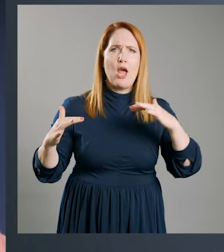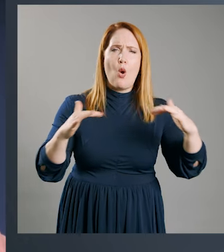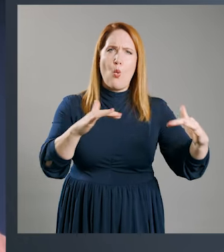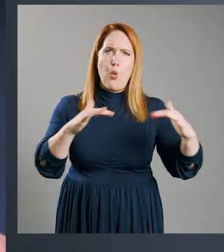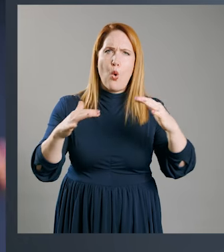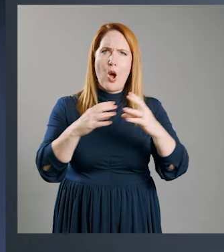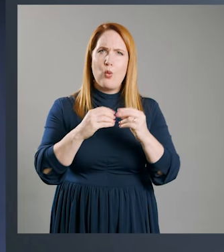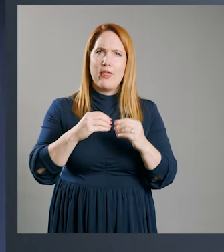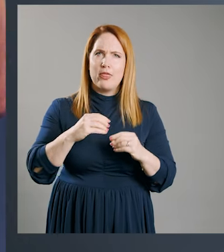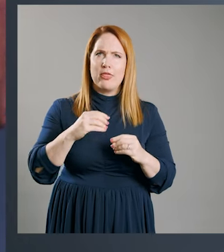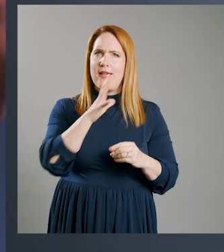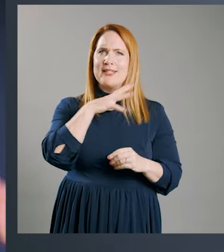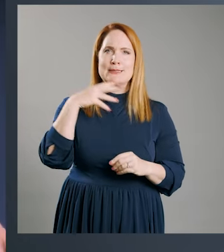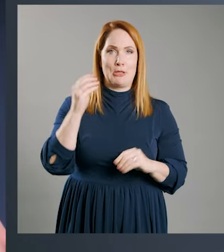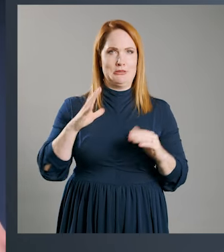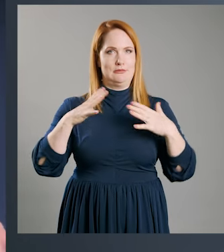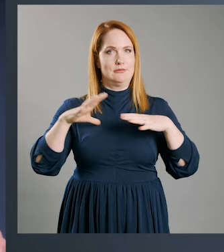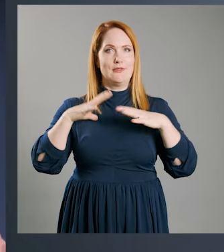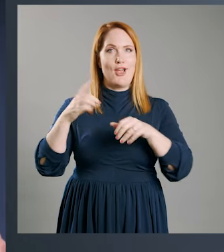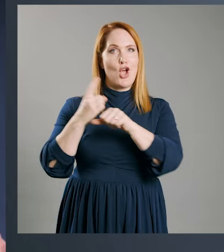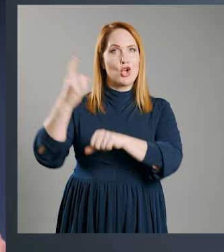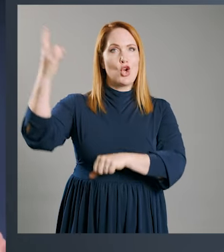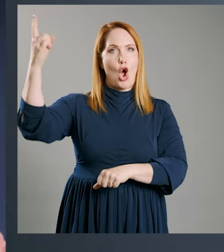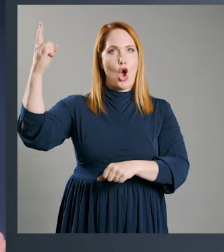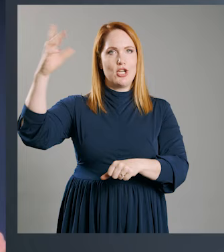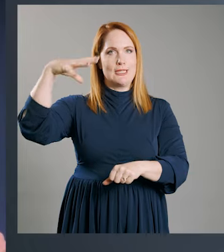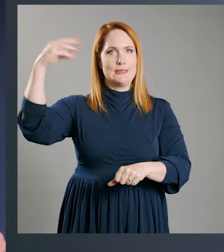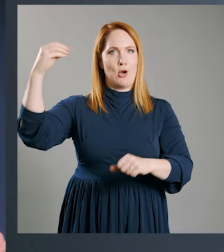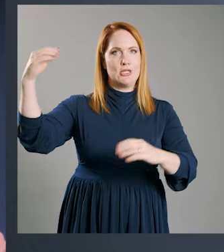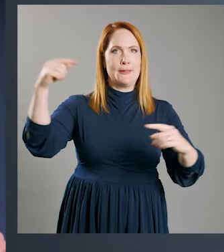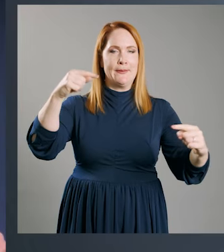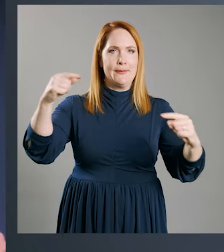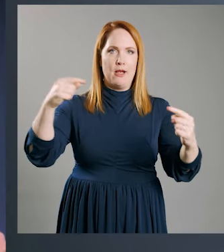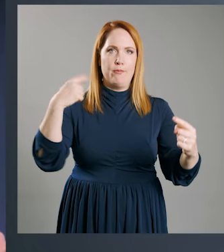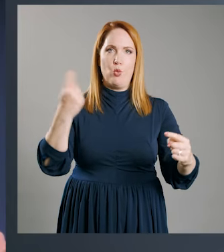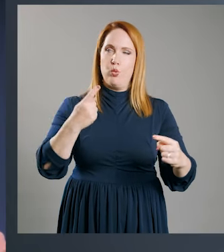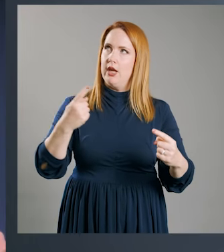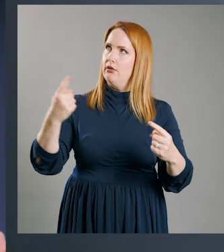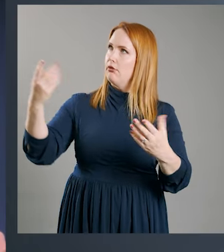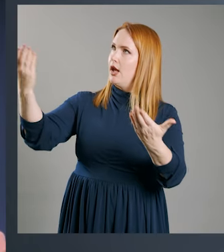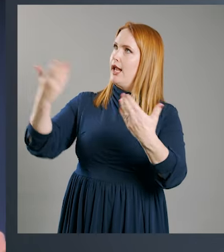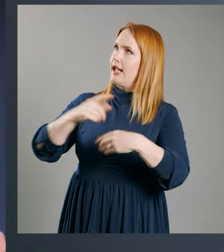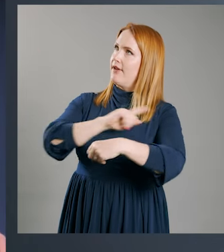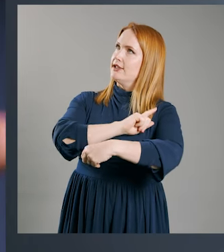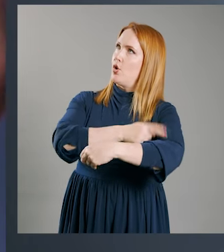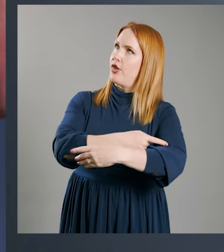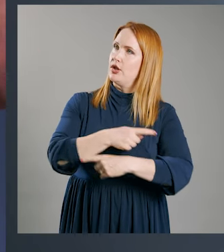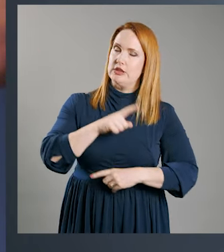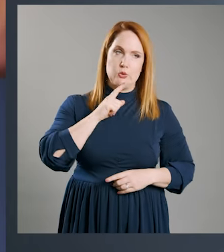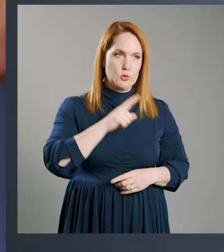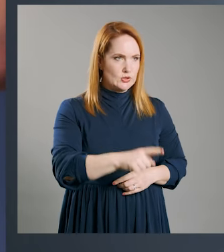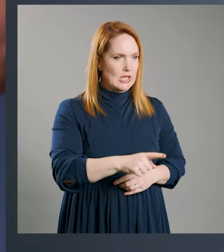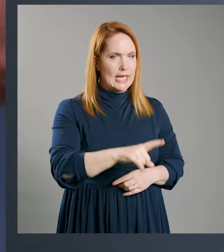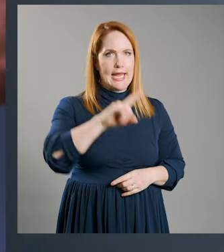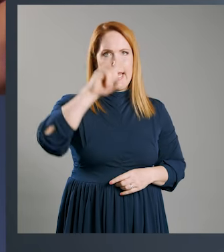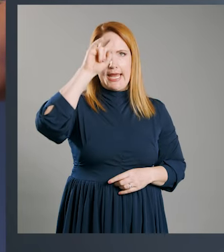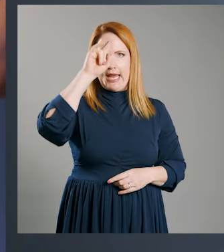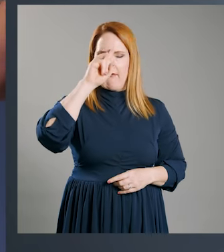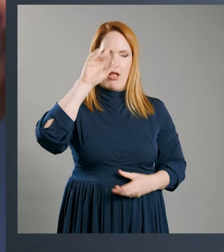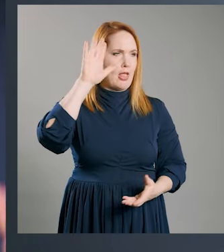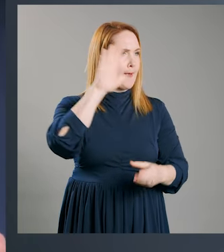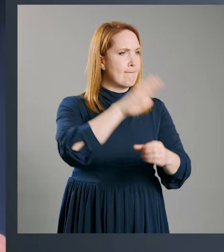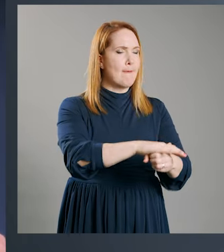war against a spiritual realm. It's actually God doing it. All we have to do is step out in the authority that we've been given and just say, and